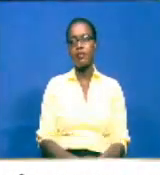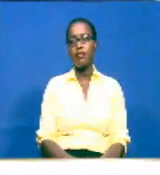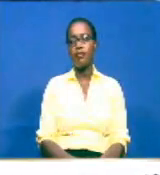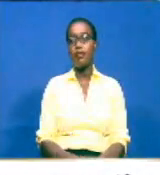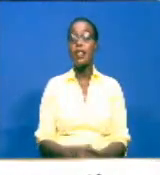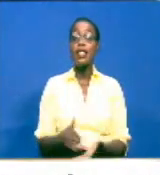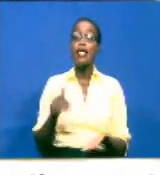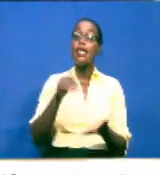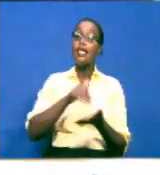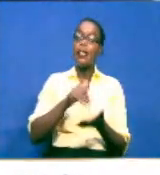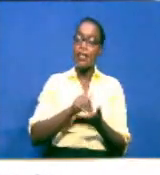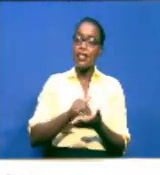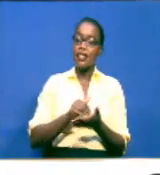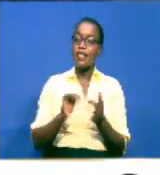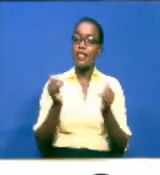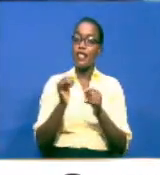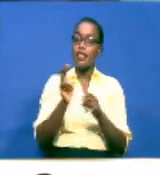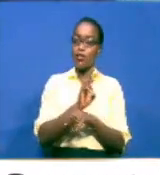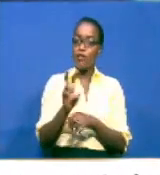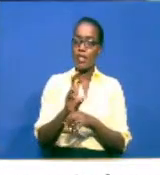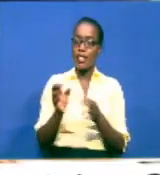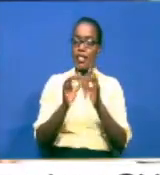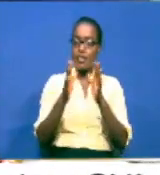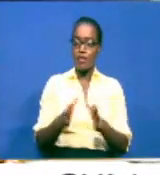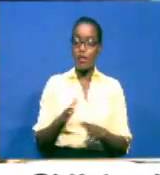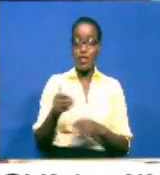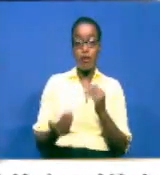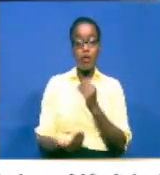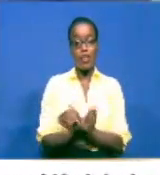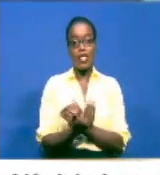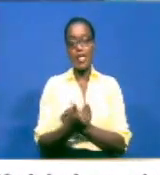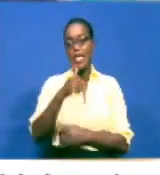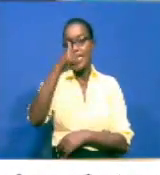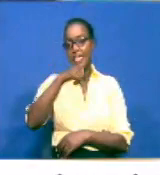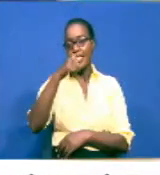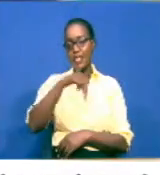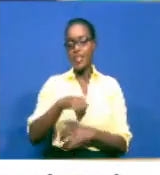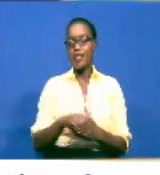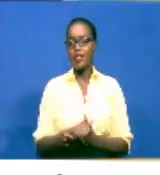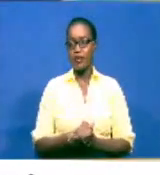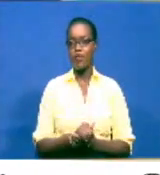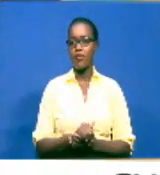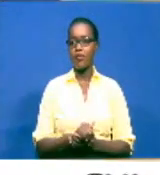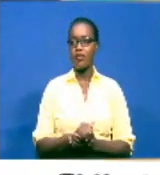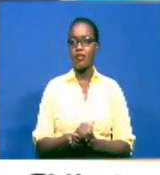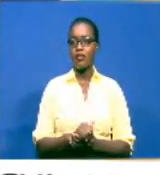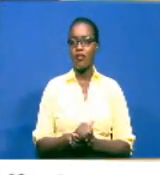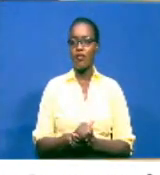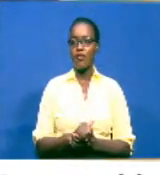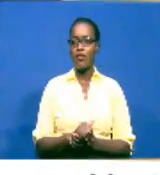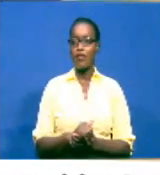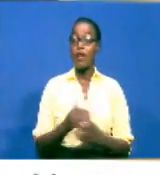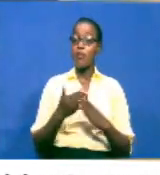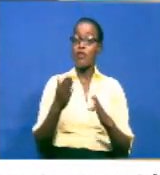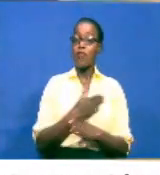Again, this is NewsCheck. Our sign language interpreter for this morning is Lensa Odingo. And before